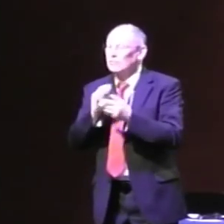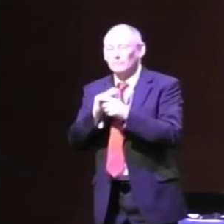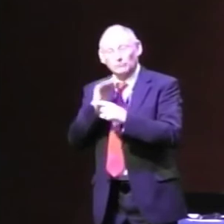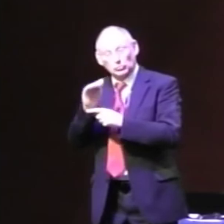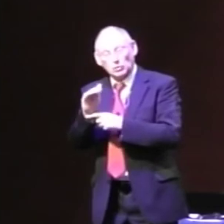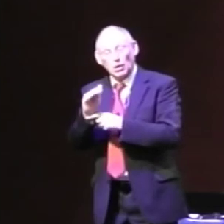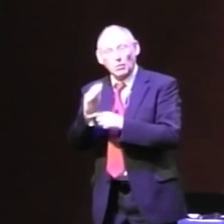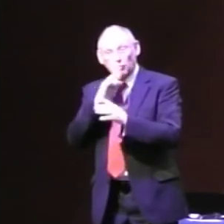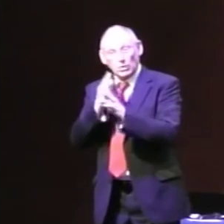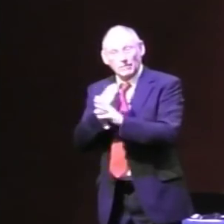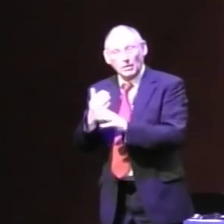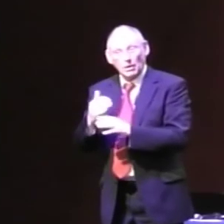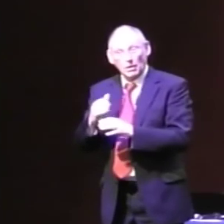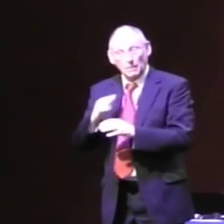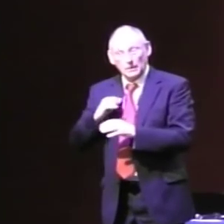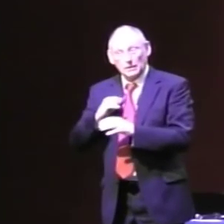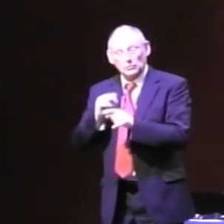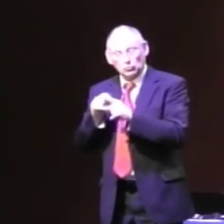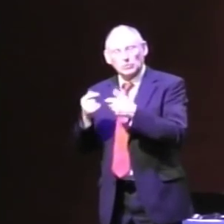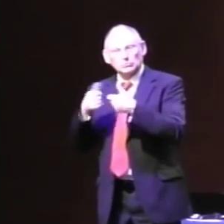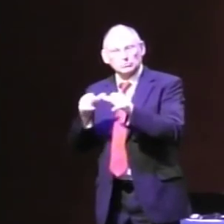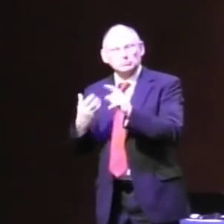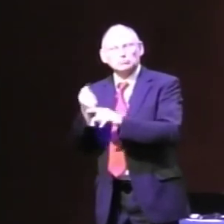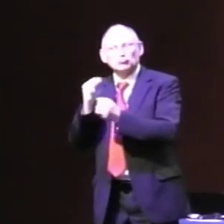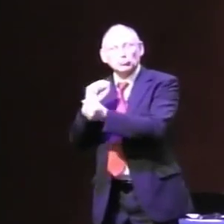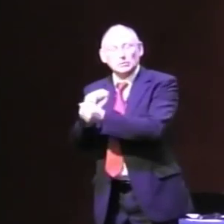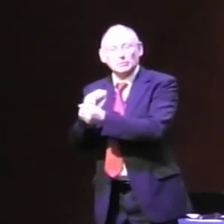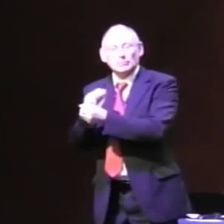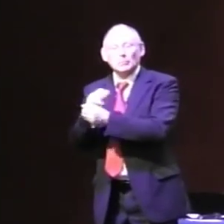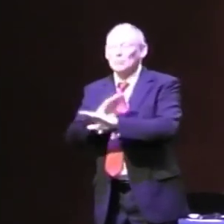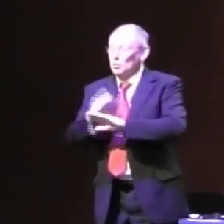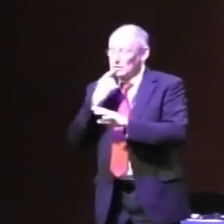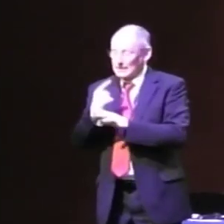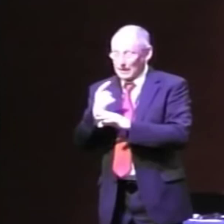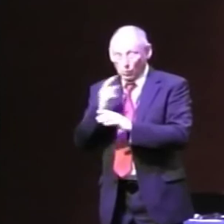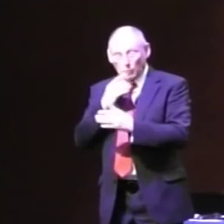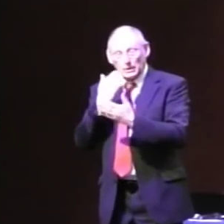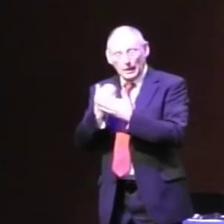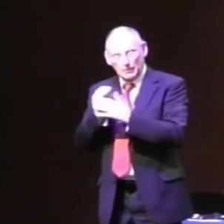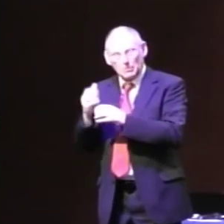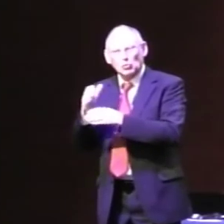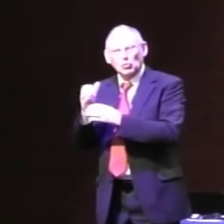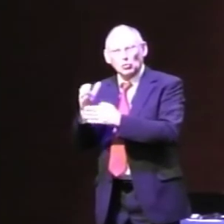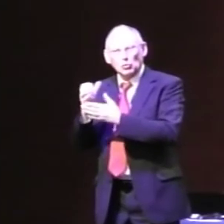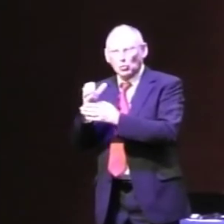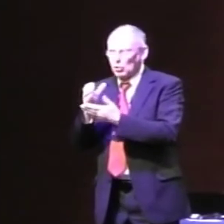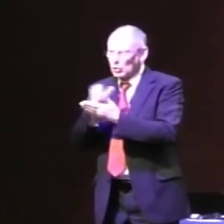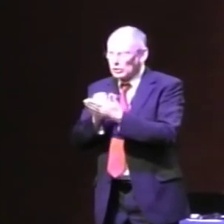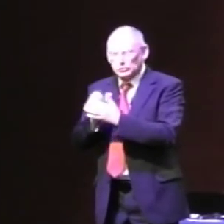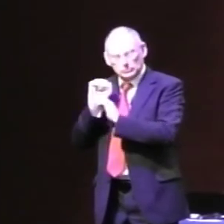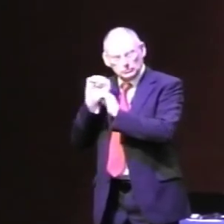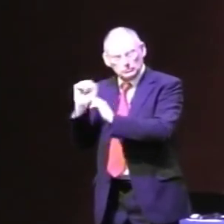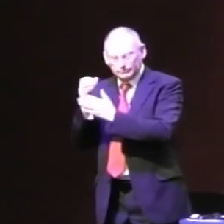to line their pockets with more of the public sector purse? Congress, I do not dispute for a minute what's been claimed here about the conditions or pressures inside the private